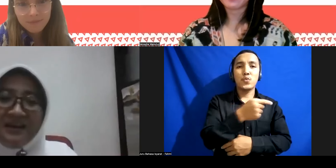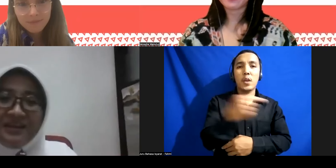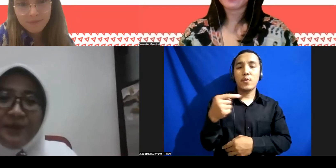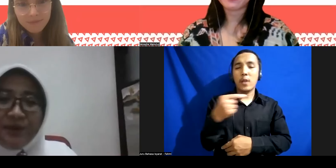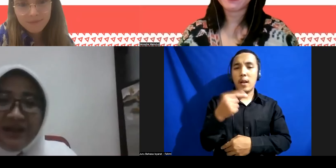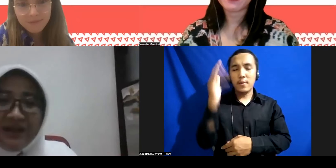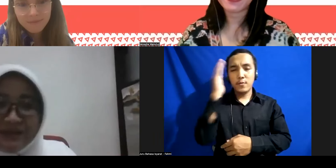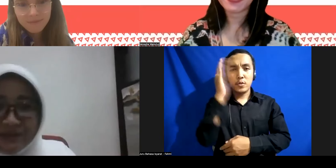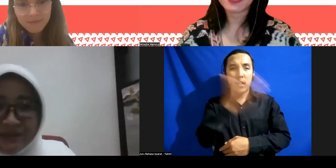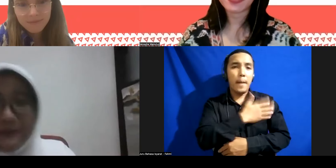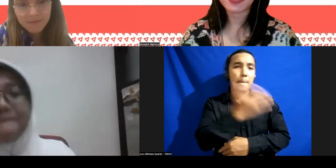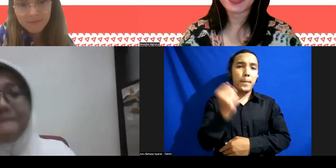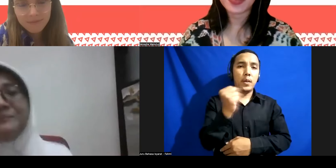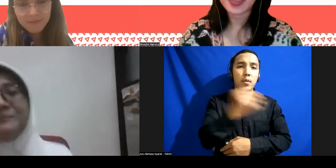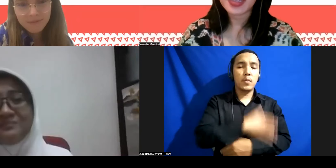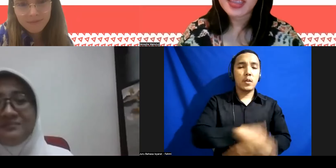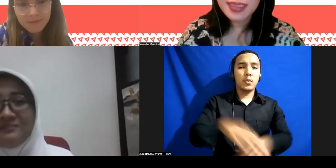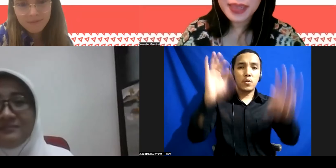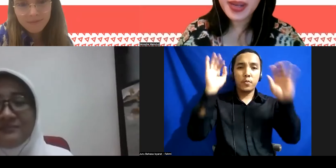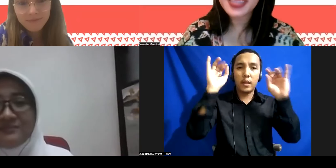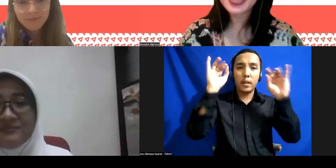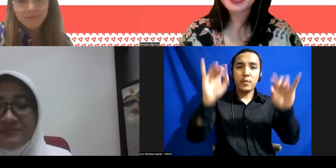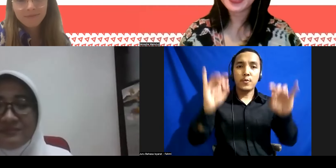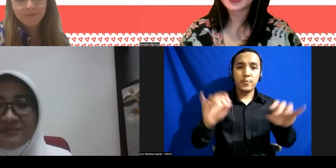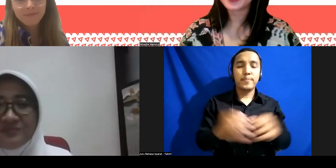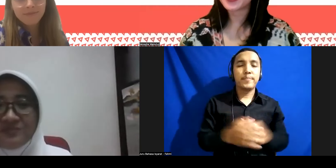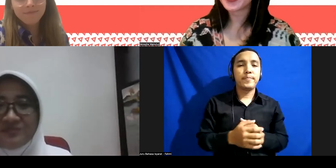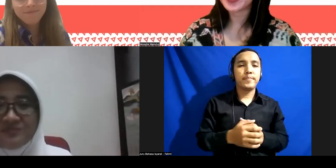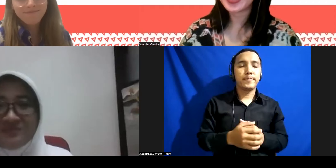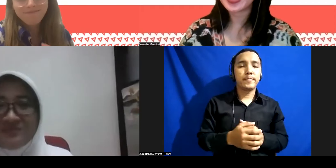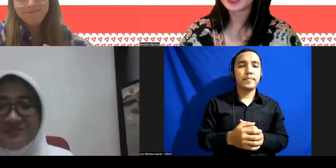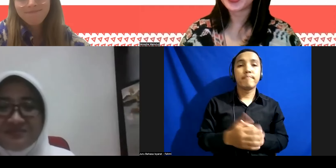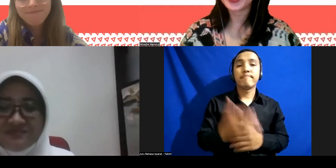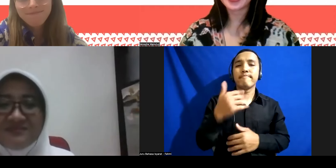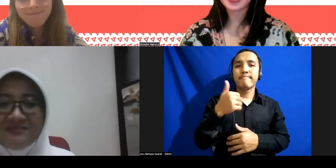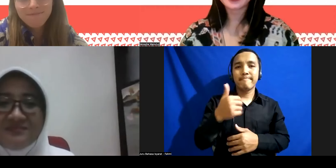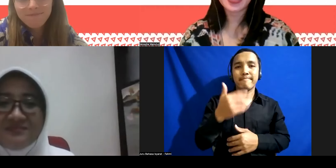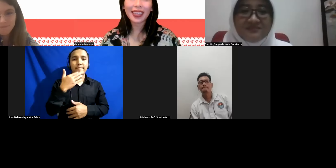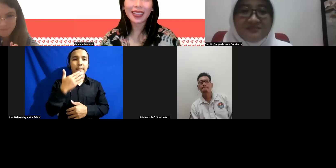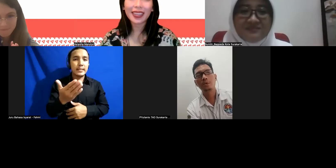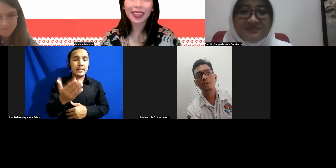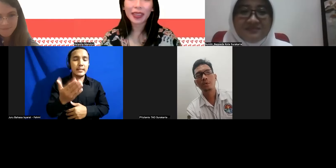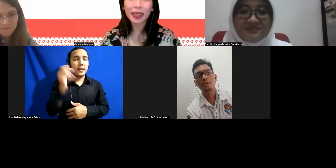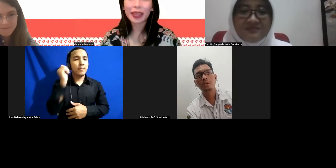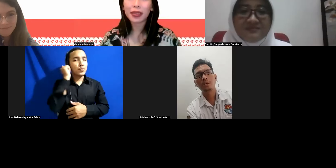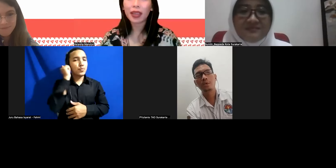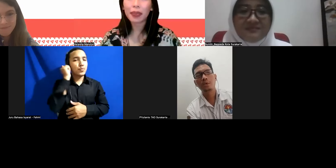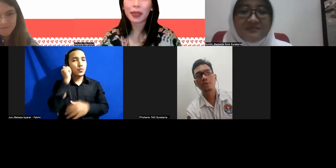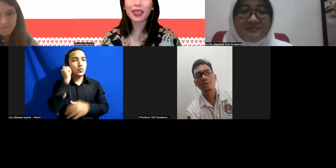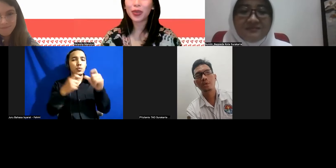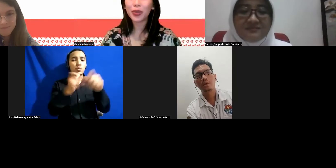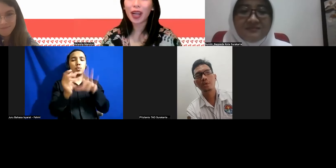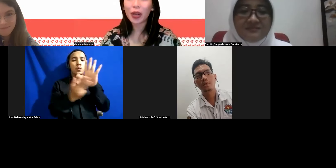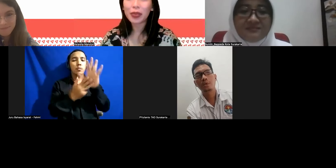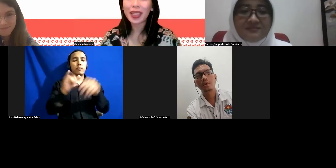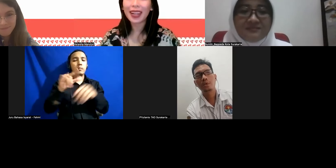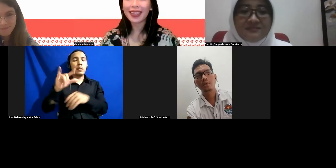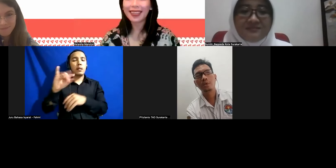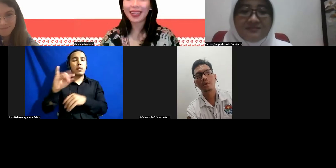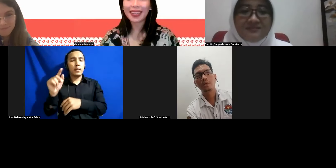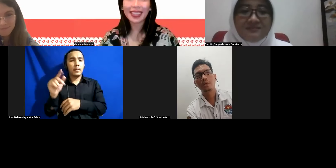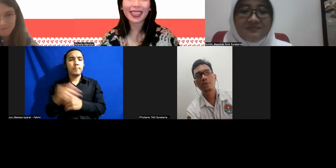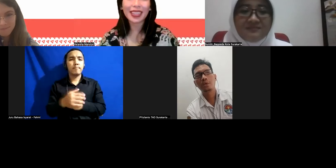my delivering these remarks, there's anything that I missed. Thank you very much, and may peace be upon you all. Thank you, Bu Siminler. We